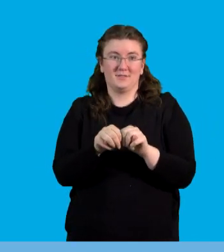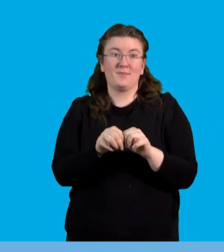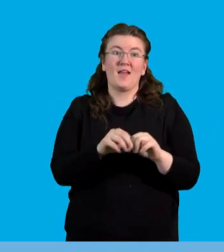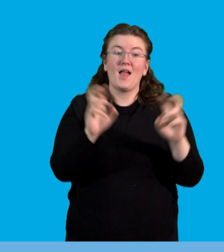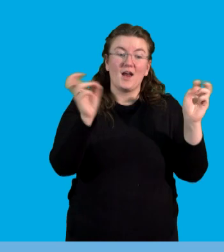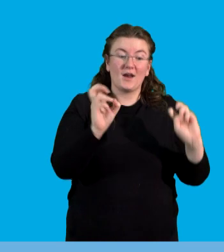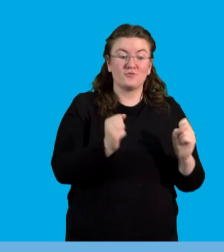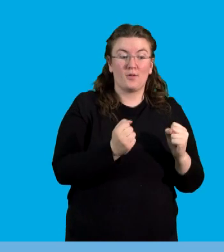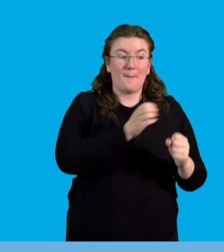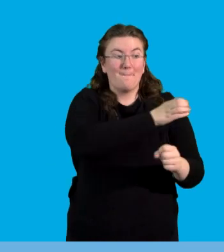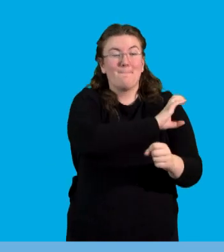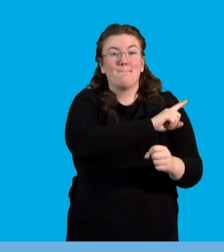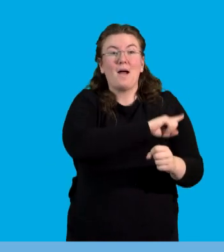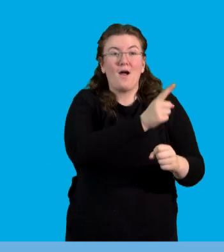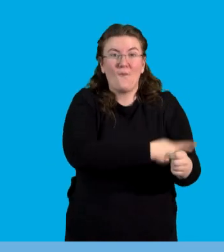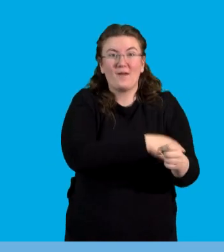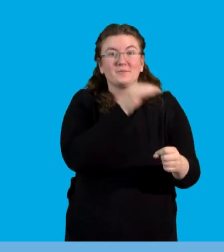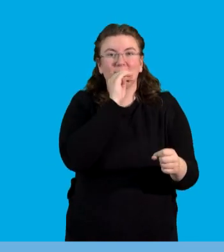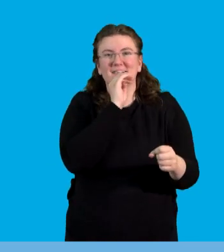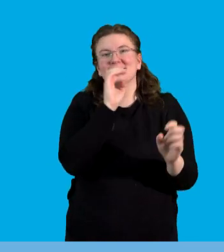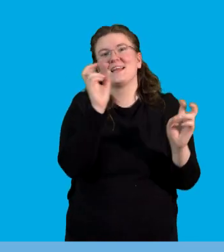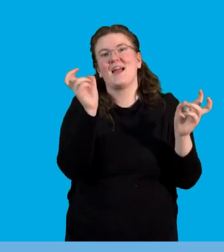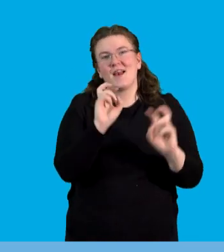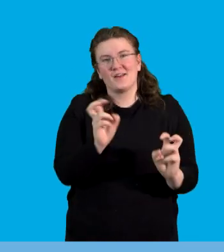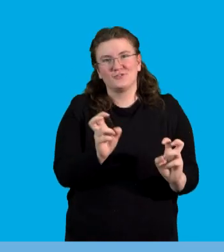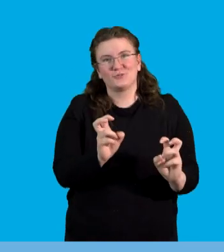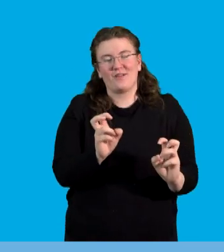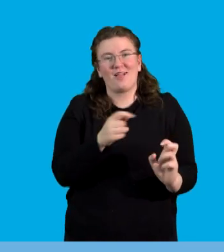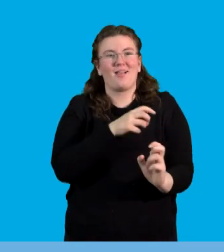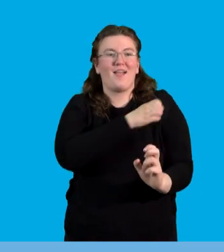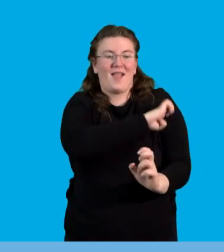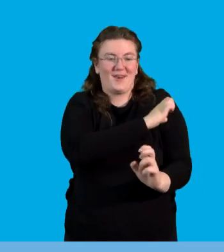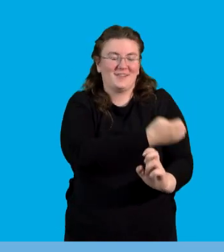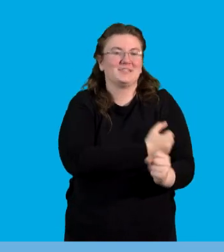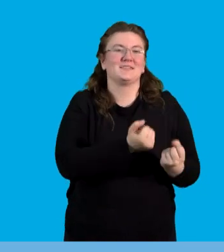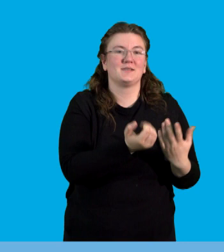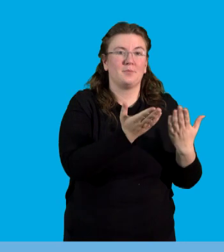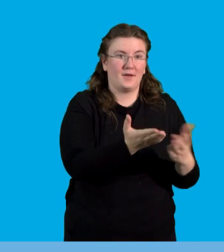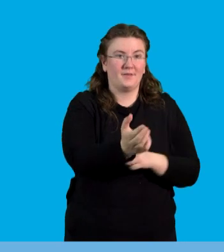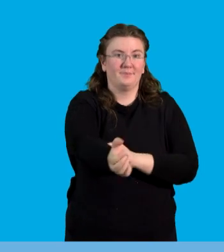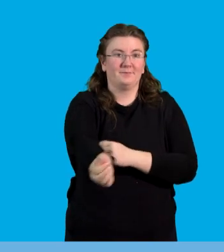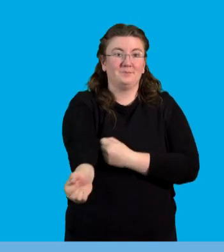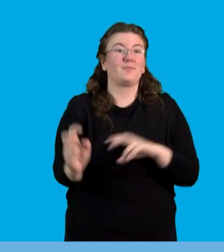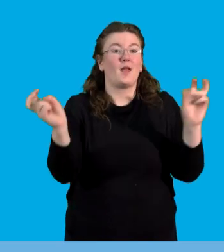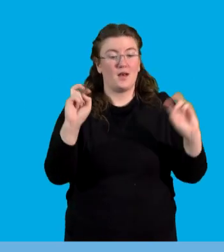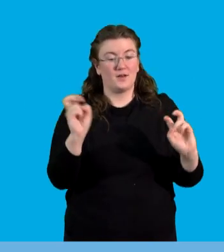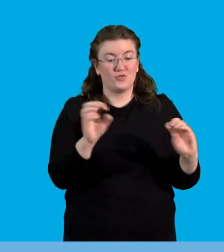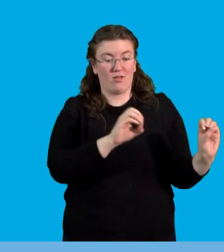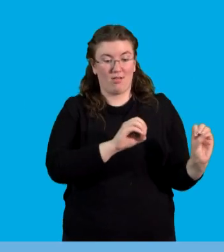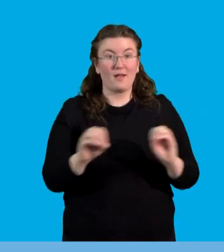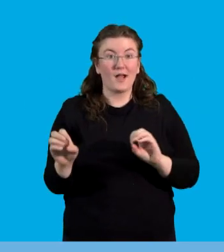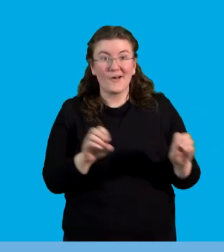energy supply. Then the electrical current, which is the charge that flows through a circuit,